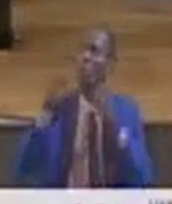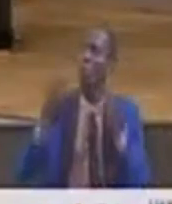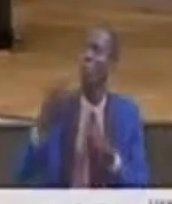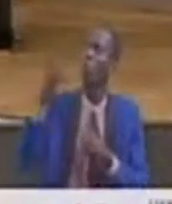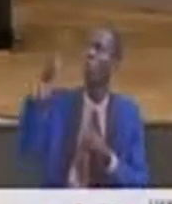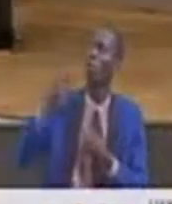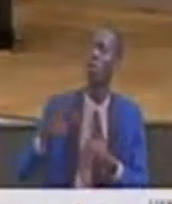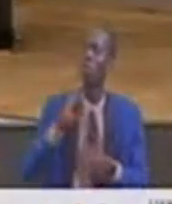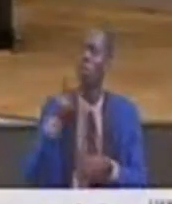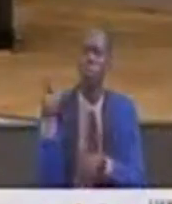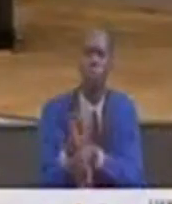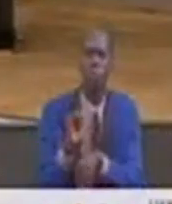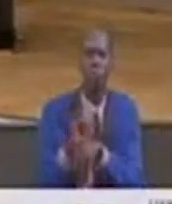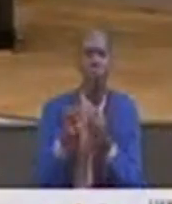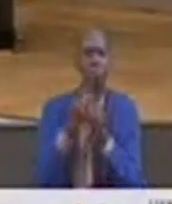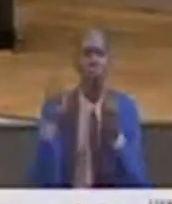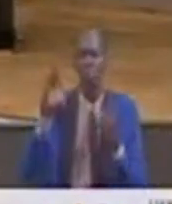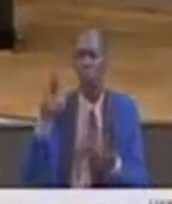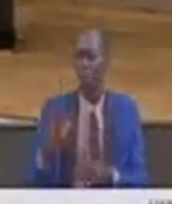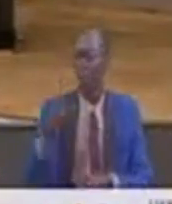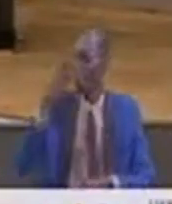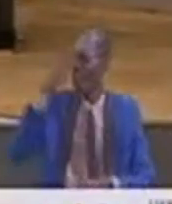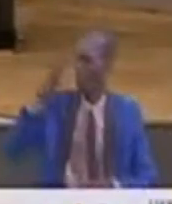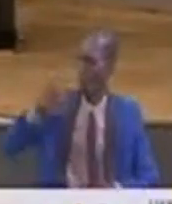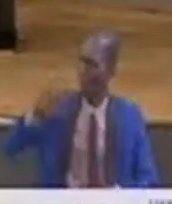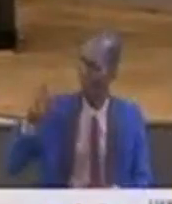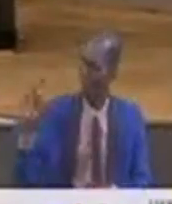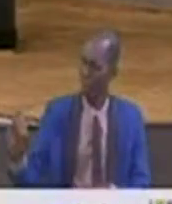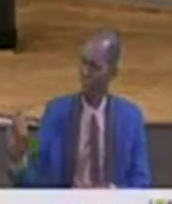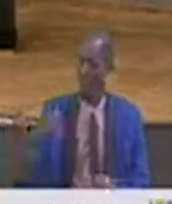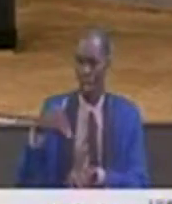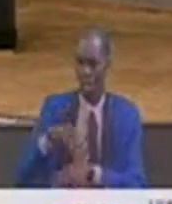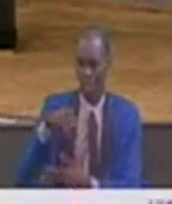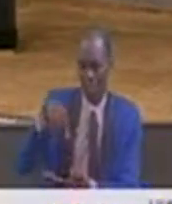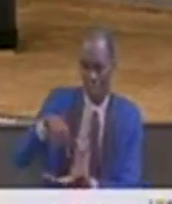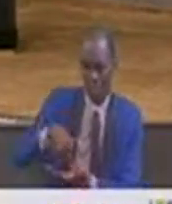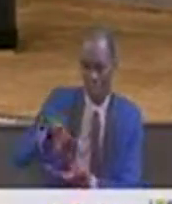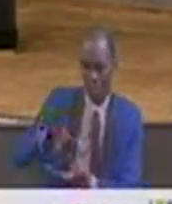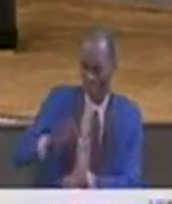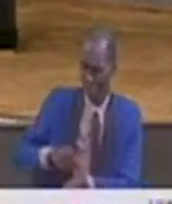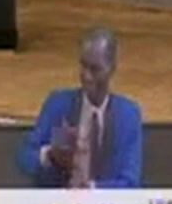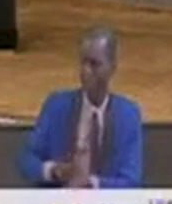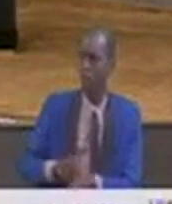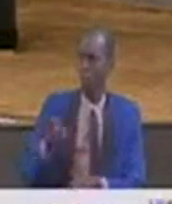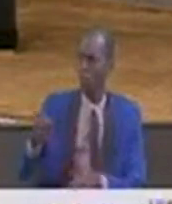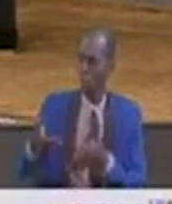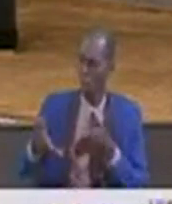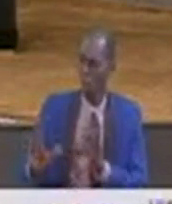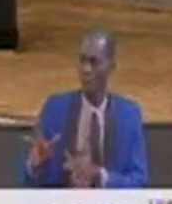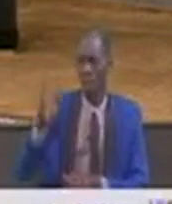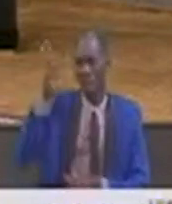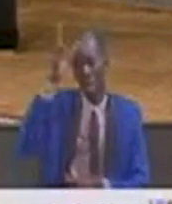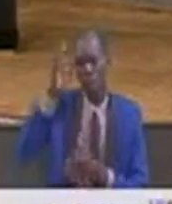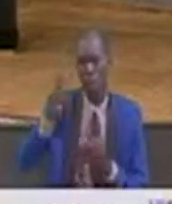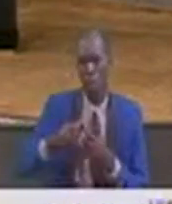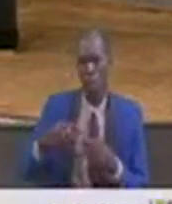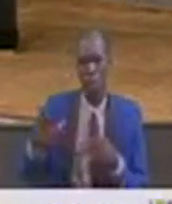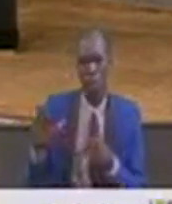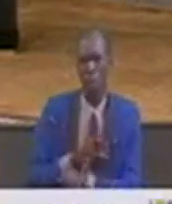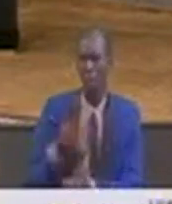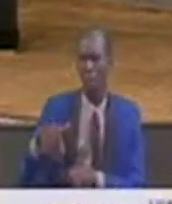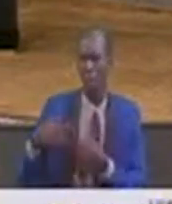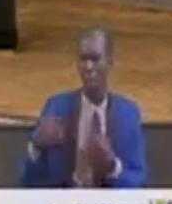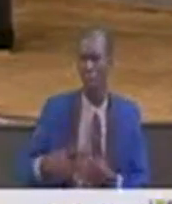before. Why is it at this time, Satan, filled thine heart to lie to